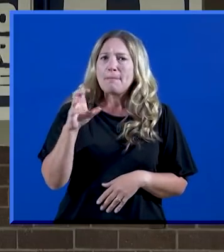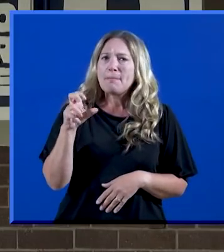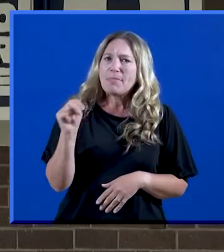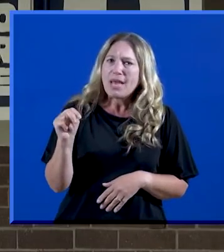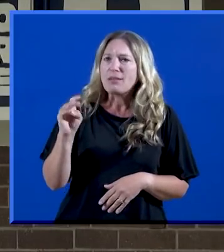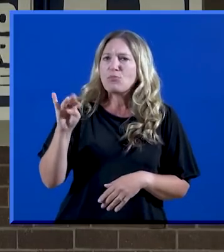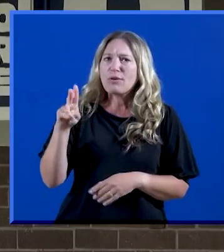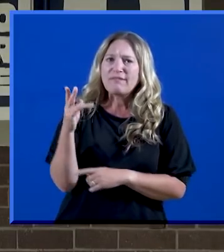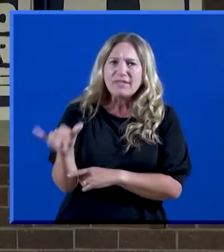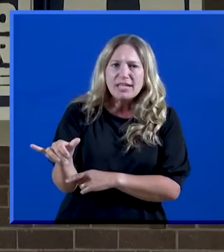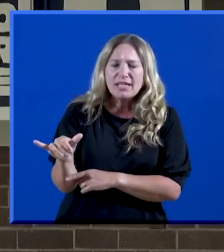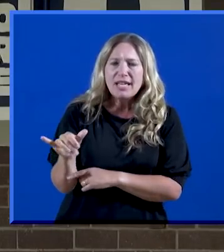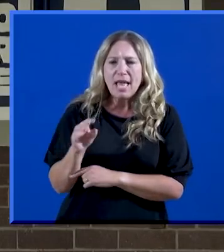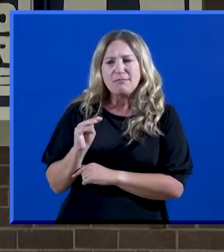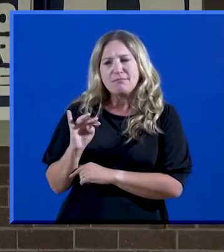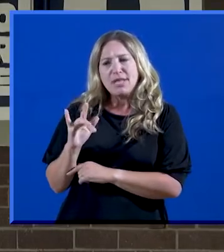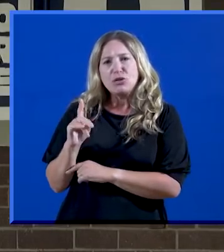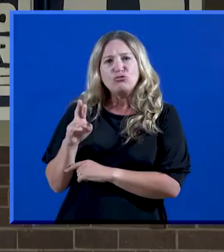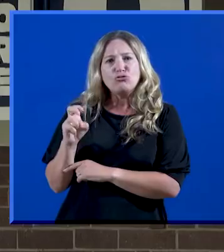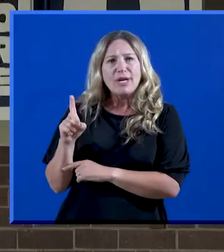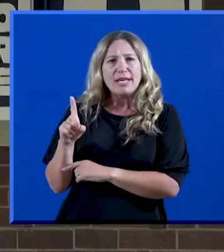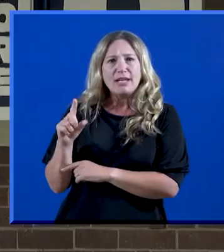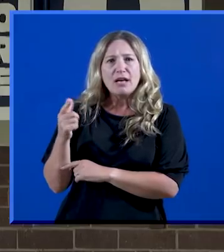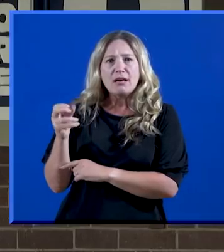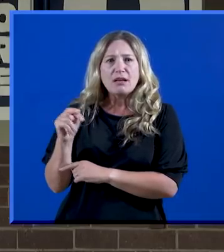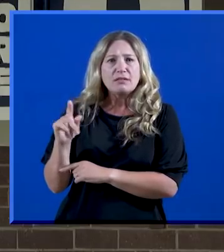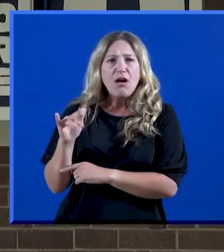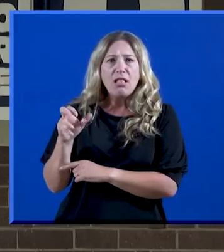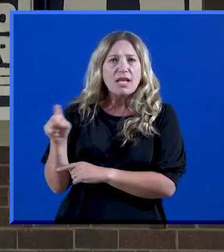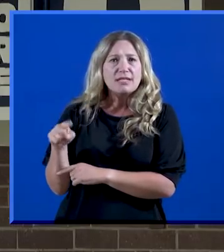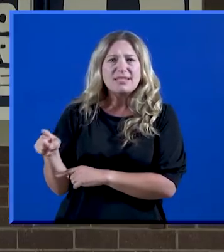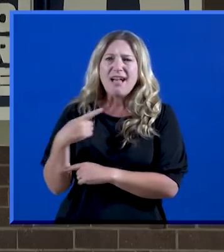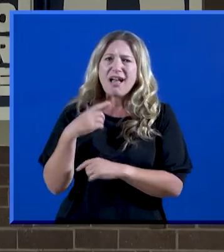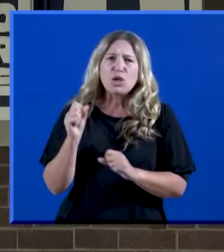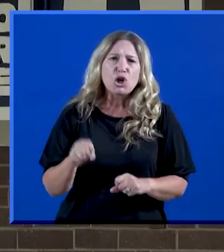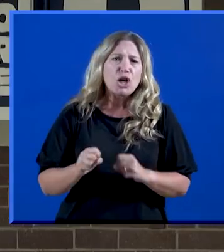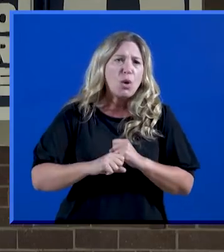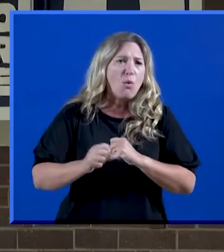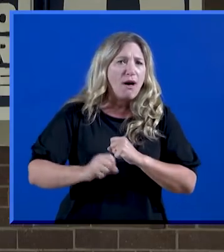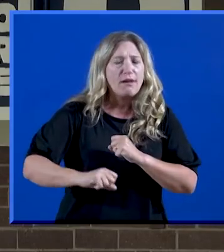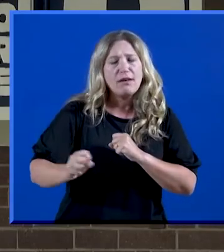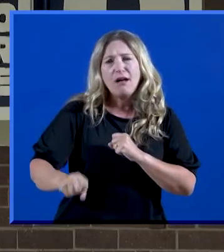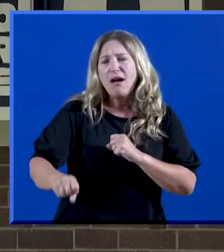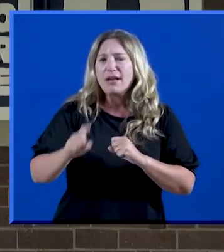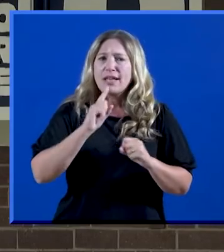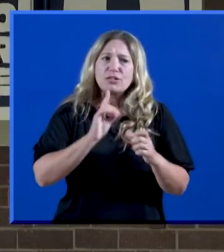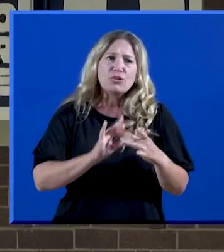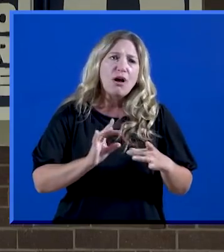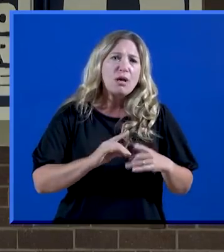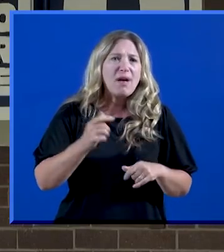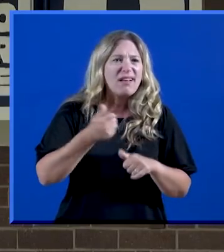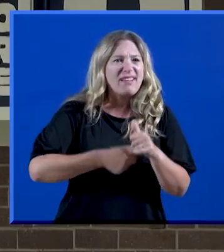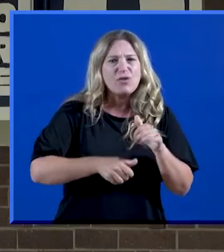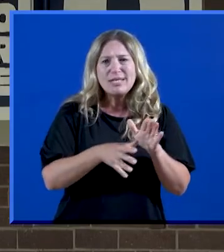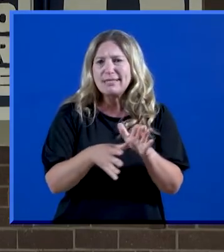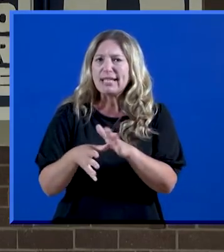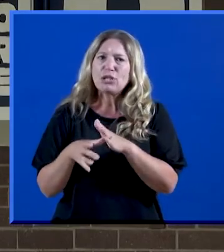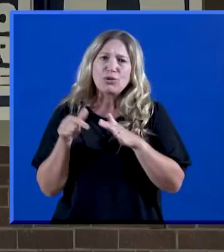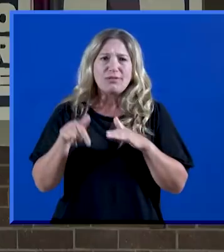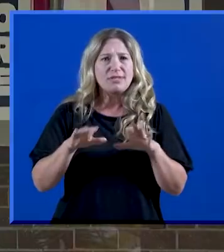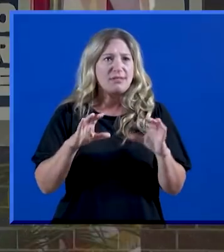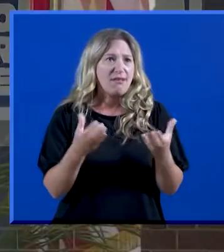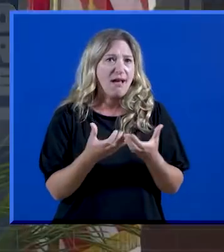Mildred Hernandez-Gonzalez. And I could go on and on about each and every one of the seniors represented in the class of